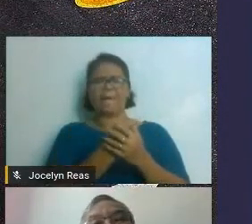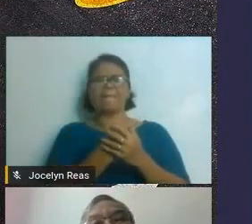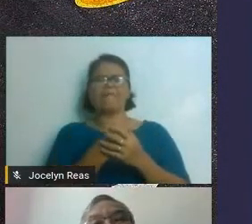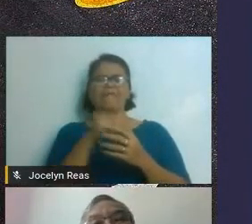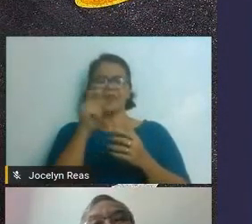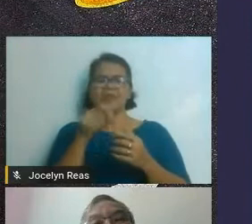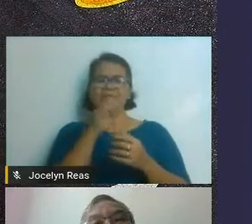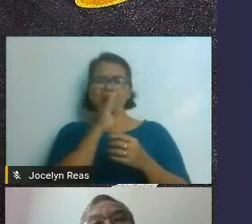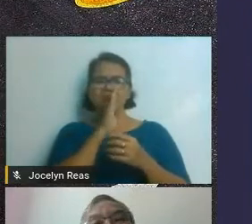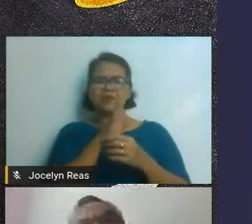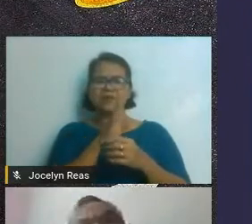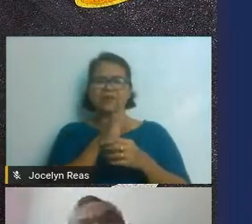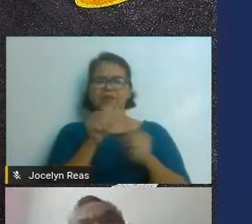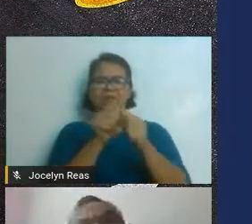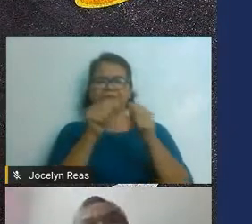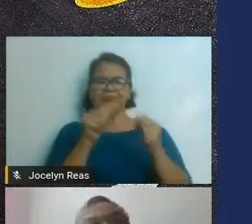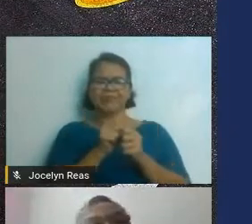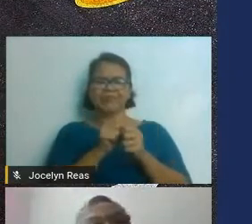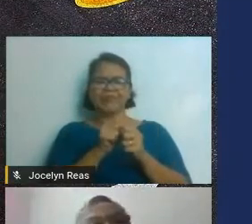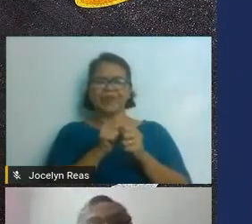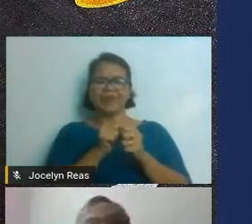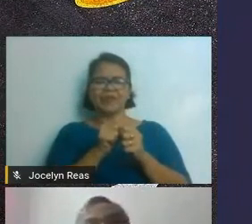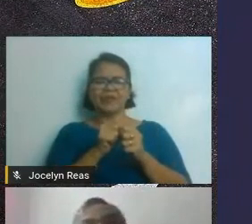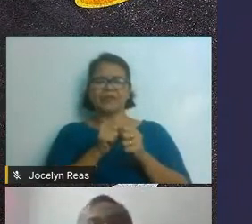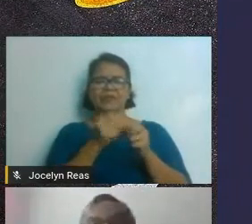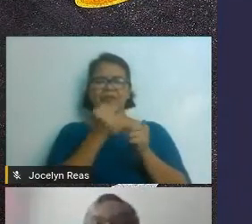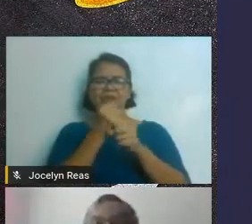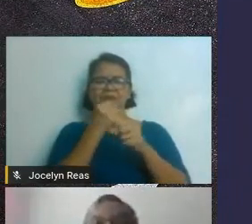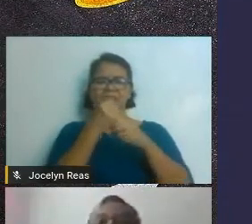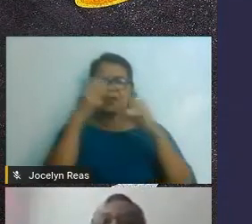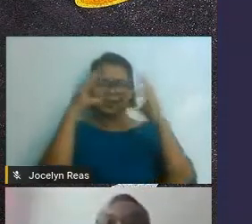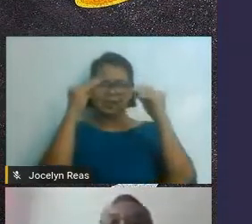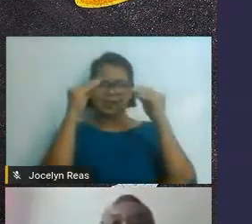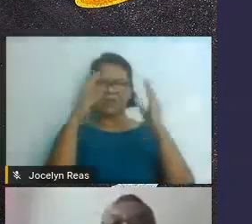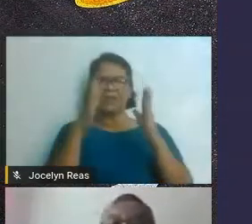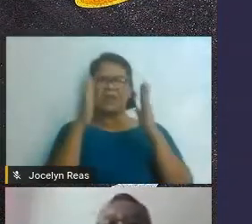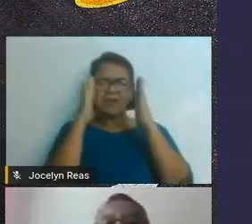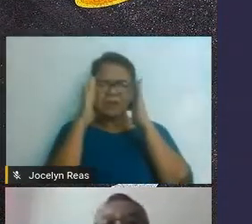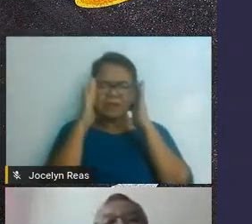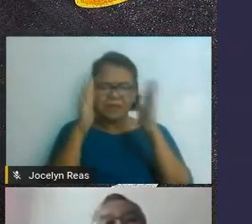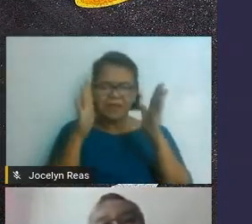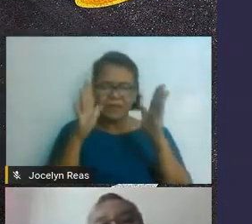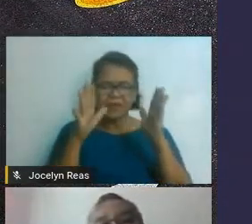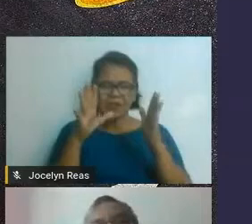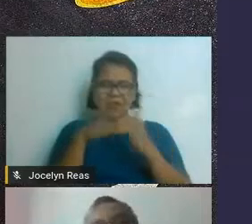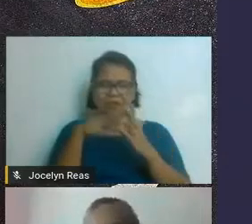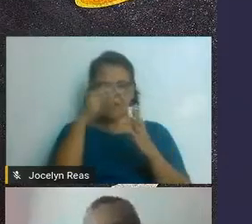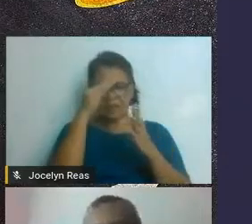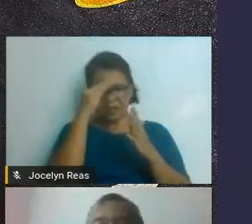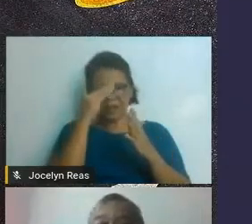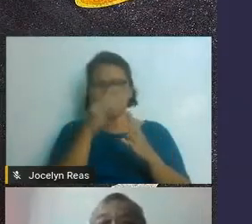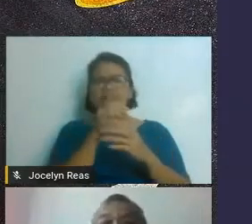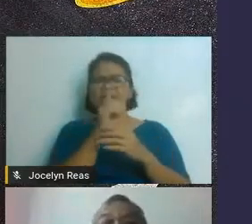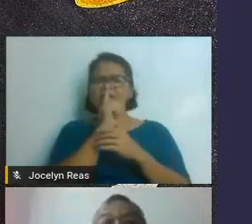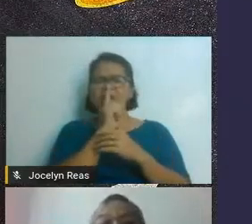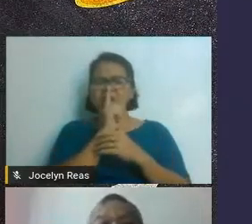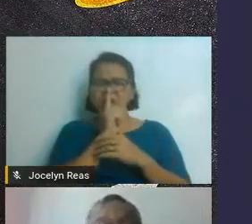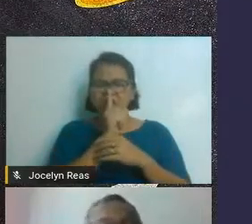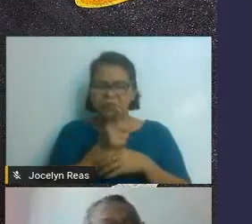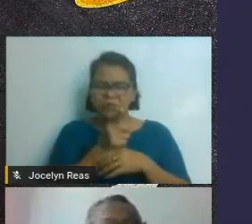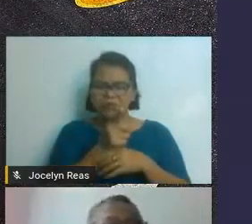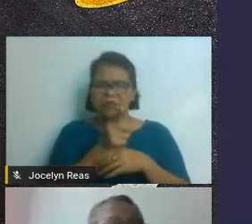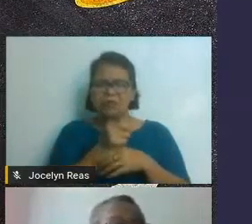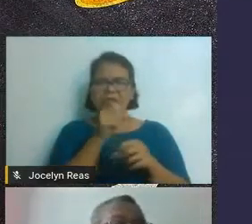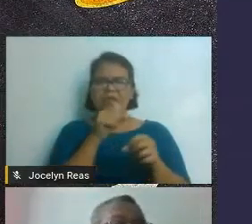leader, a school leader who is focused in learning will always make sure that our fellow teachers are given